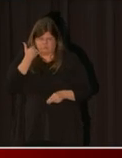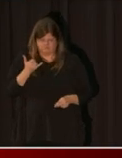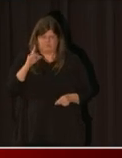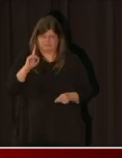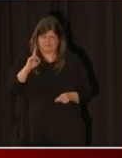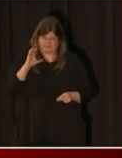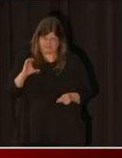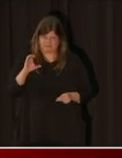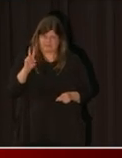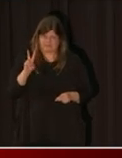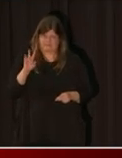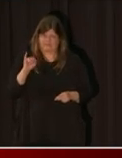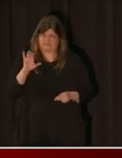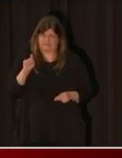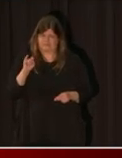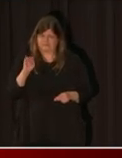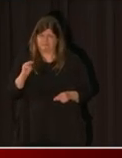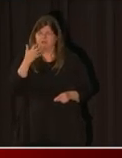said,